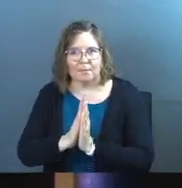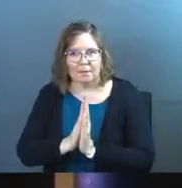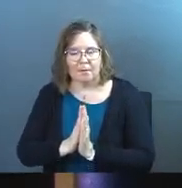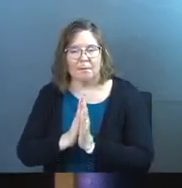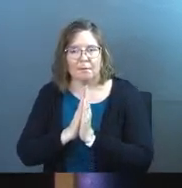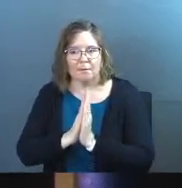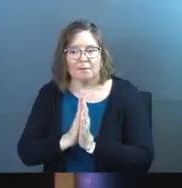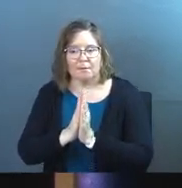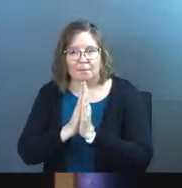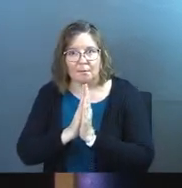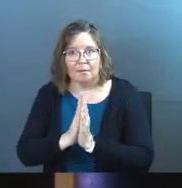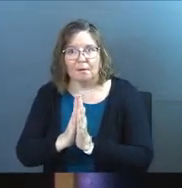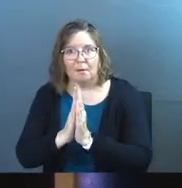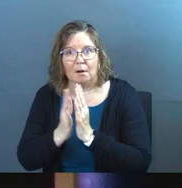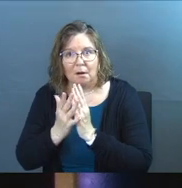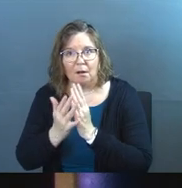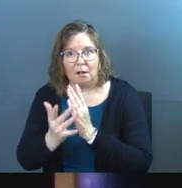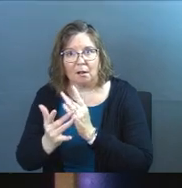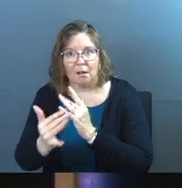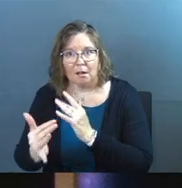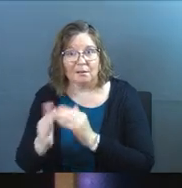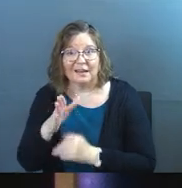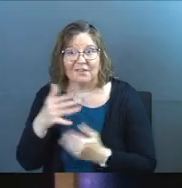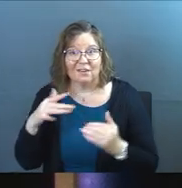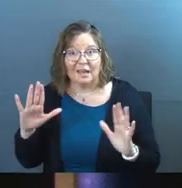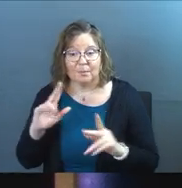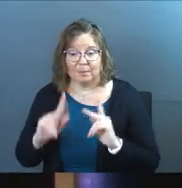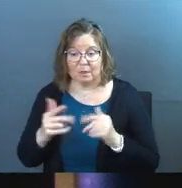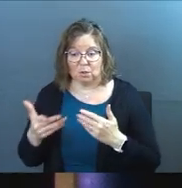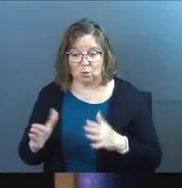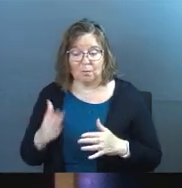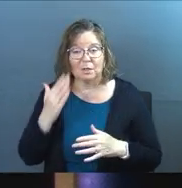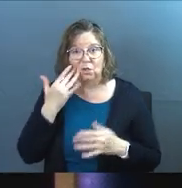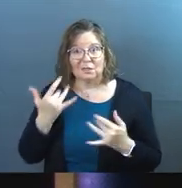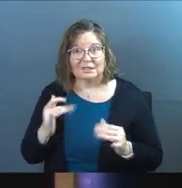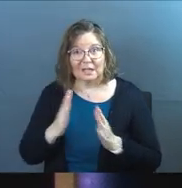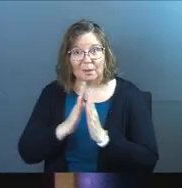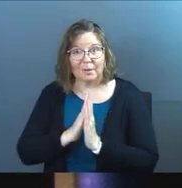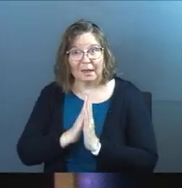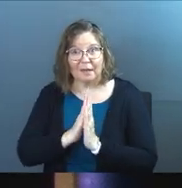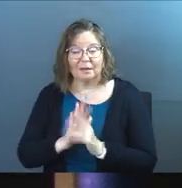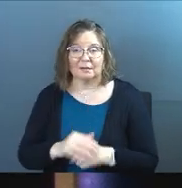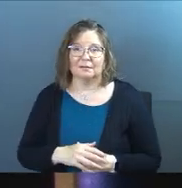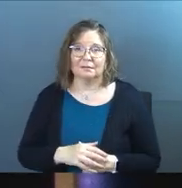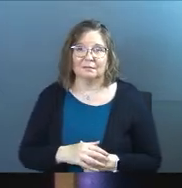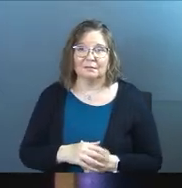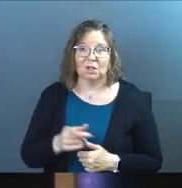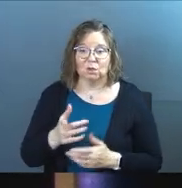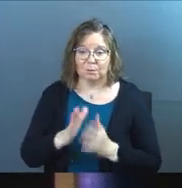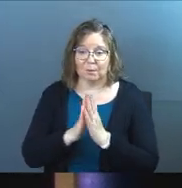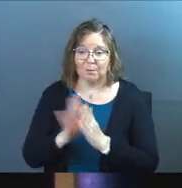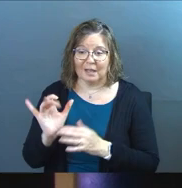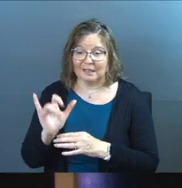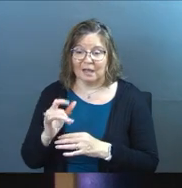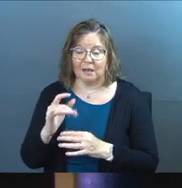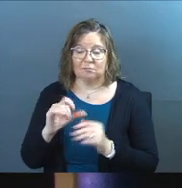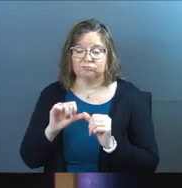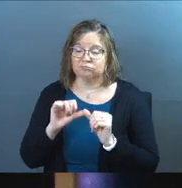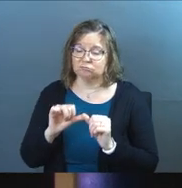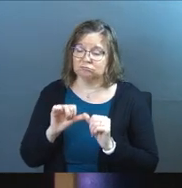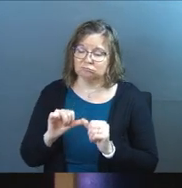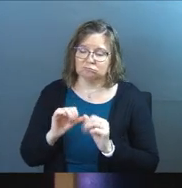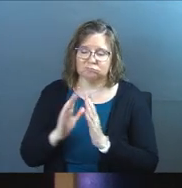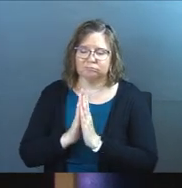prayed some more, and then she prayed some more. And she never gave up. There are people in this room, and you're still praying. And you've been praying like crazy, and